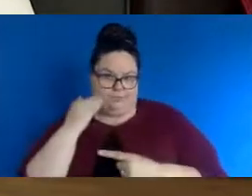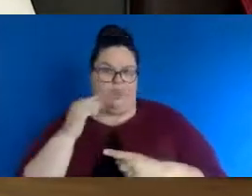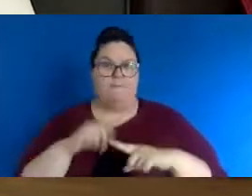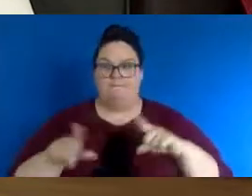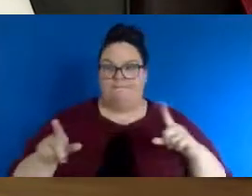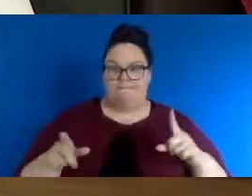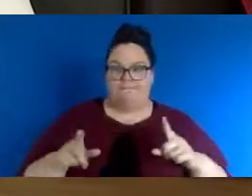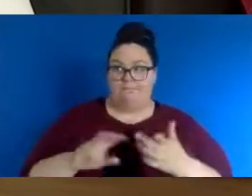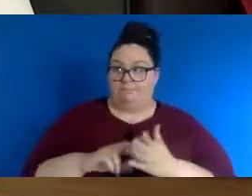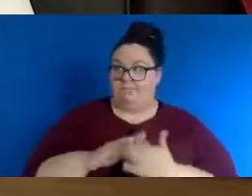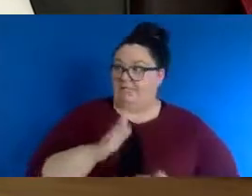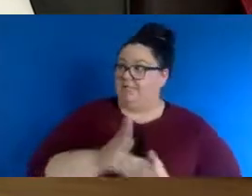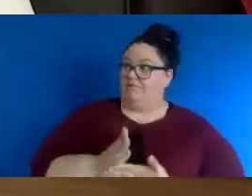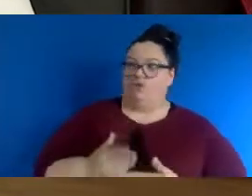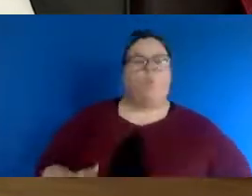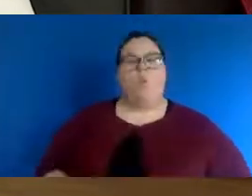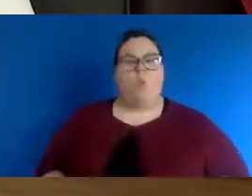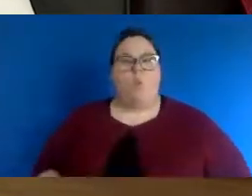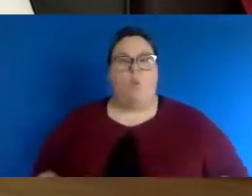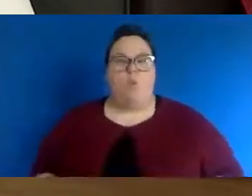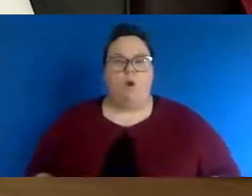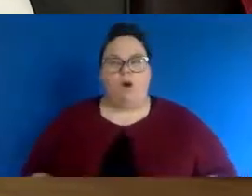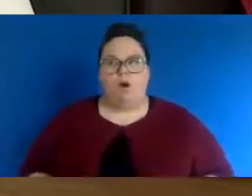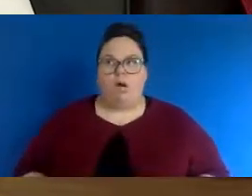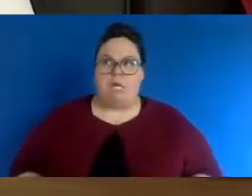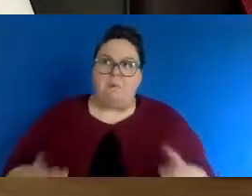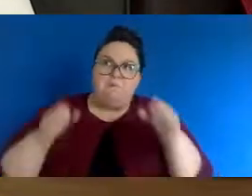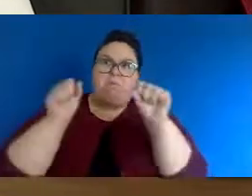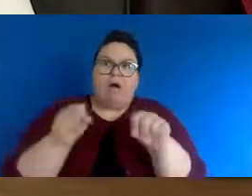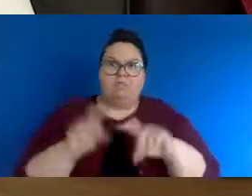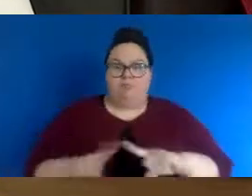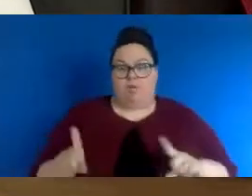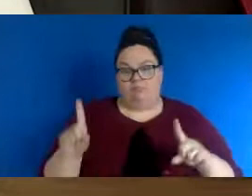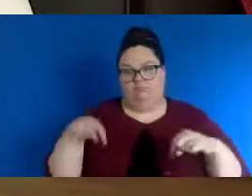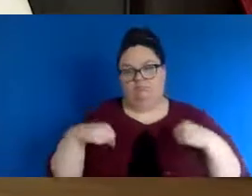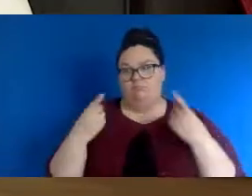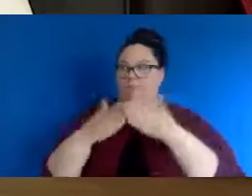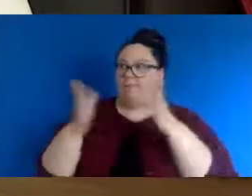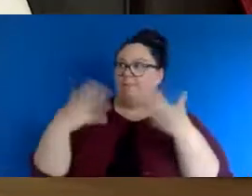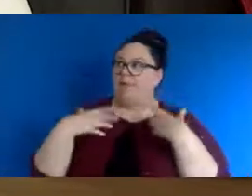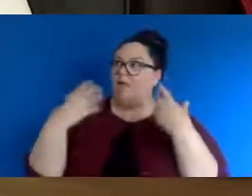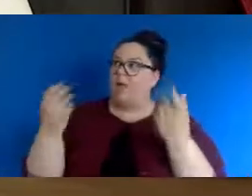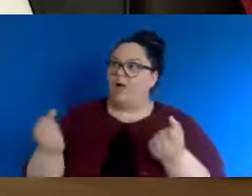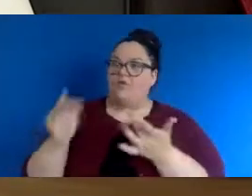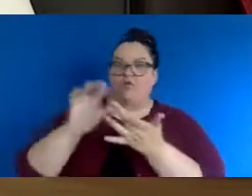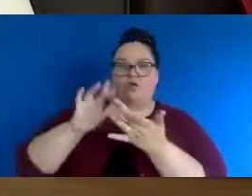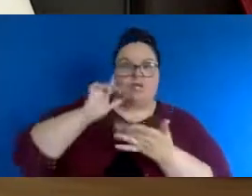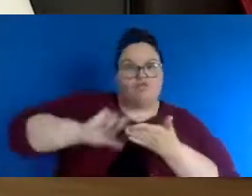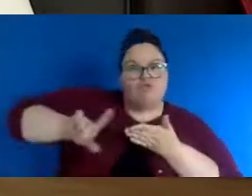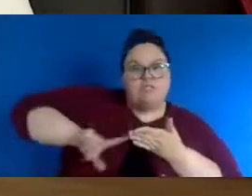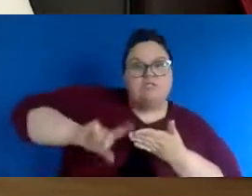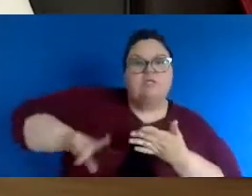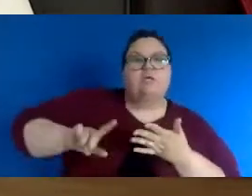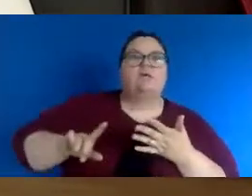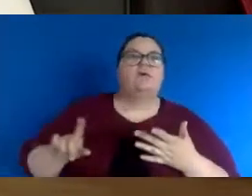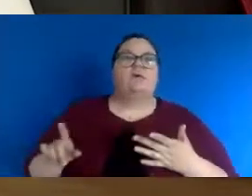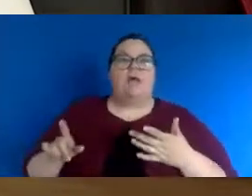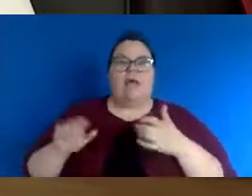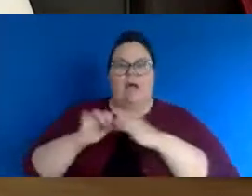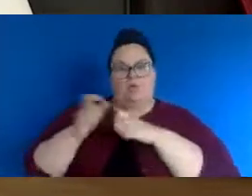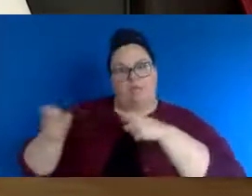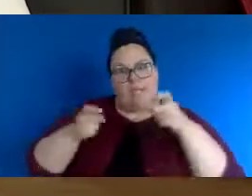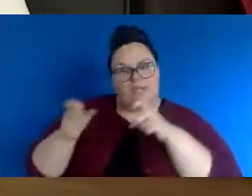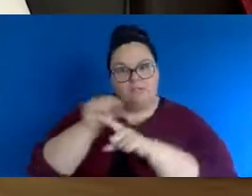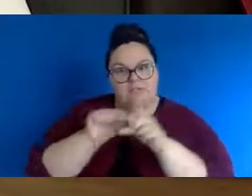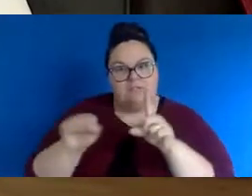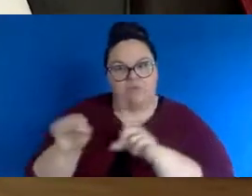that we won't, but certainly with our approach with so far with public health in terms of our contact tracing and case management, et cetera, I mean,